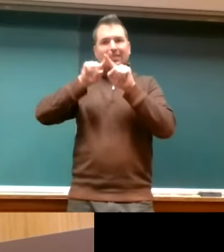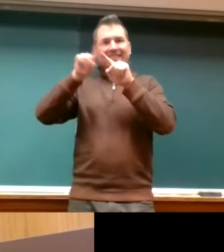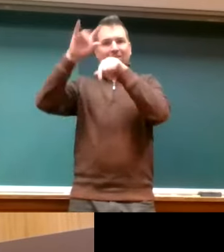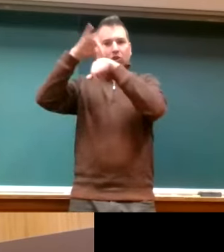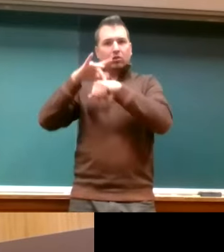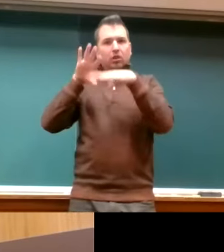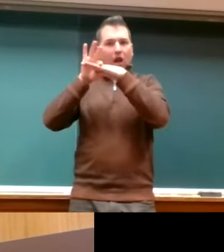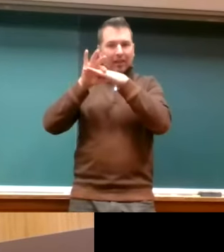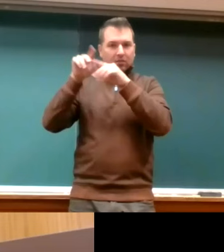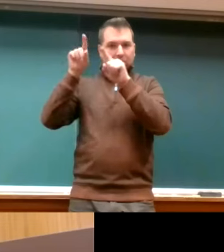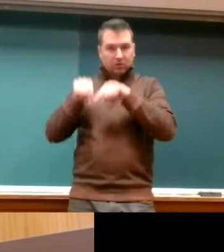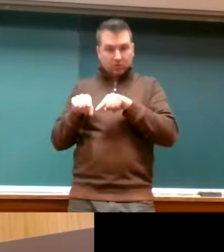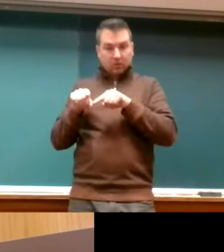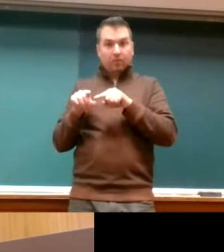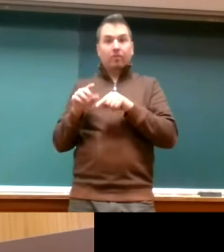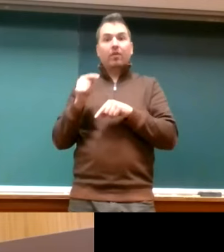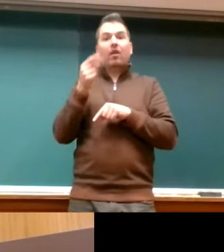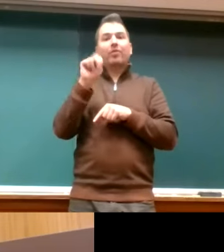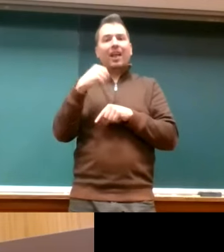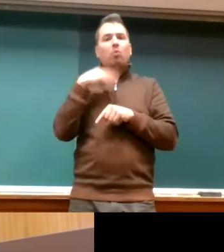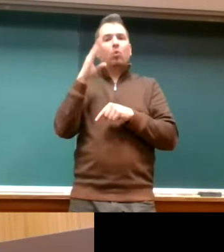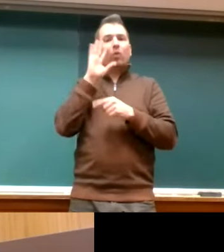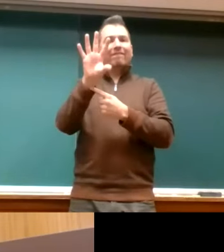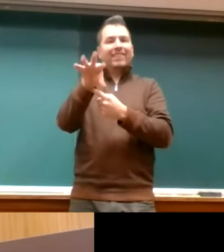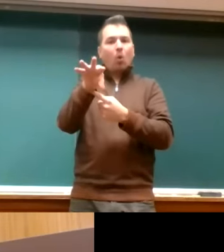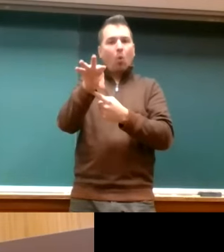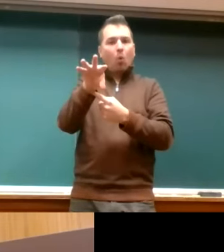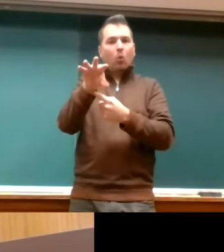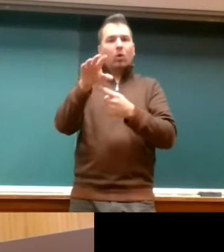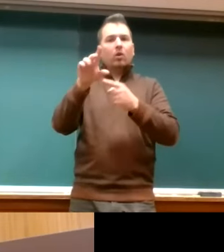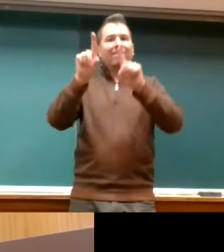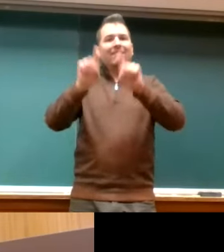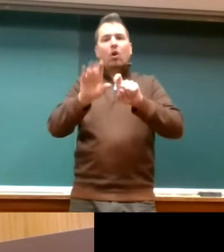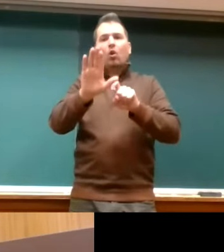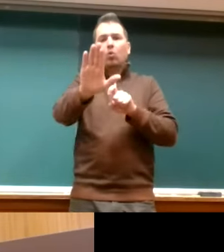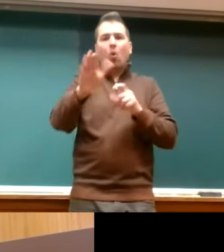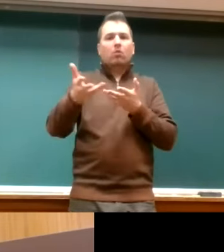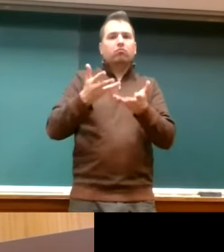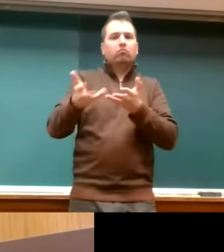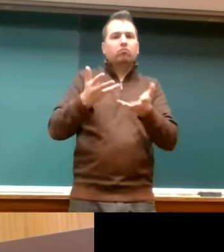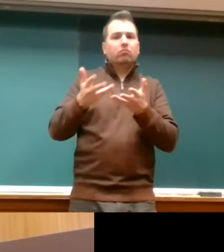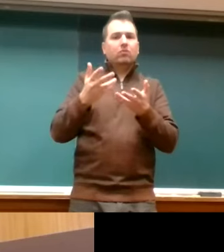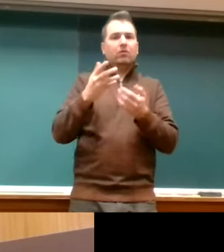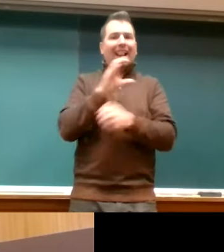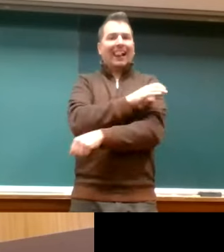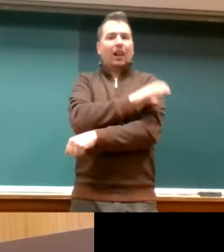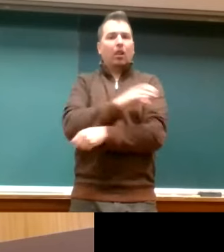do videotapes of them and evaluate their clinical skills based on difficult clients. We also teach